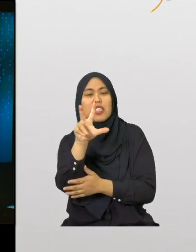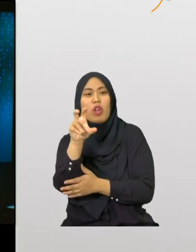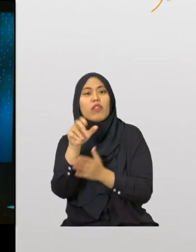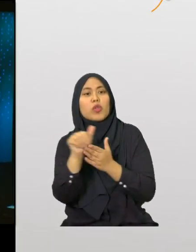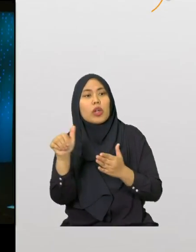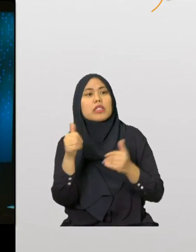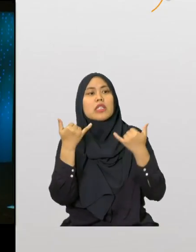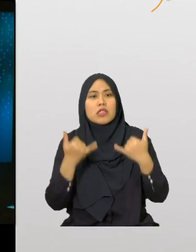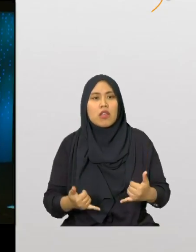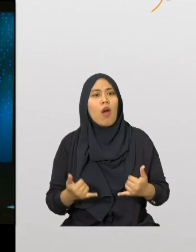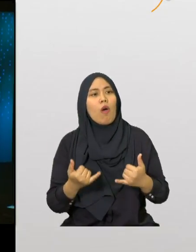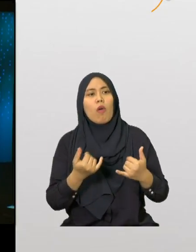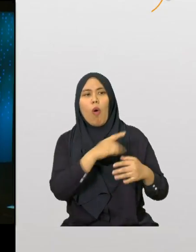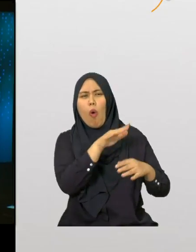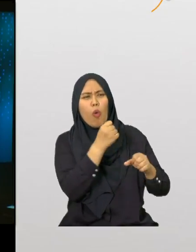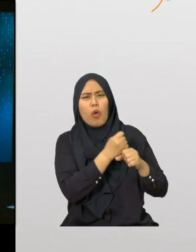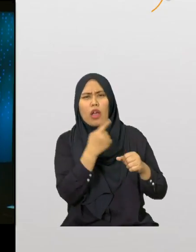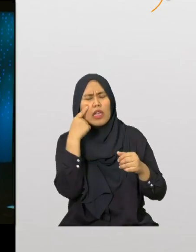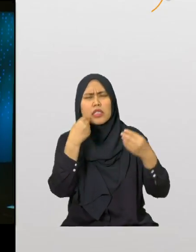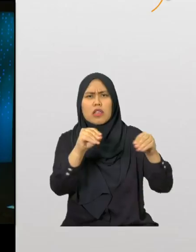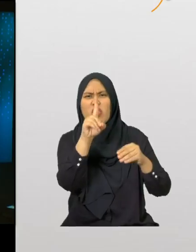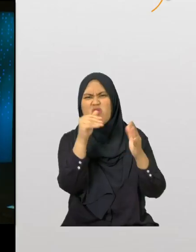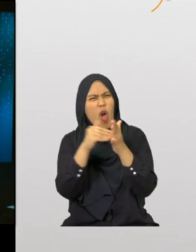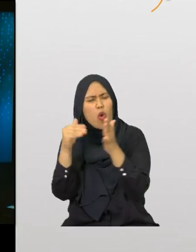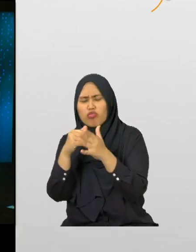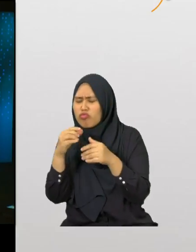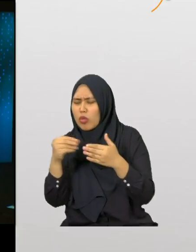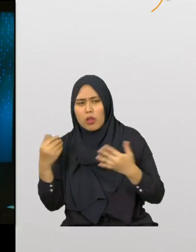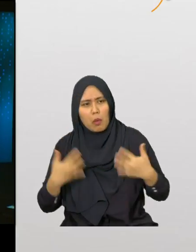sell for thousands of dollars. I wish my old sneakers were as valuable.